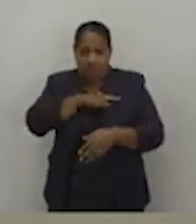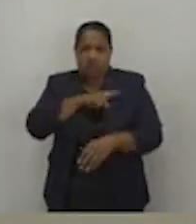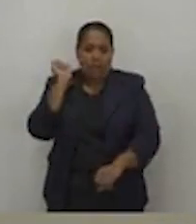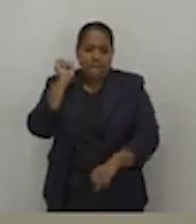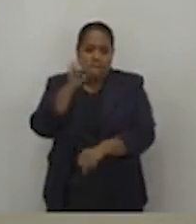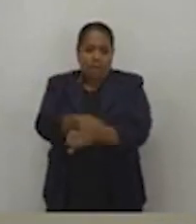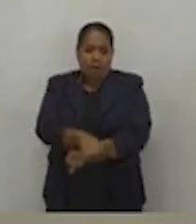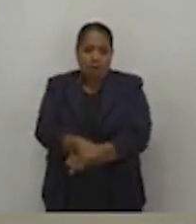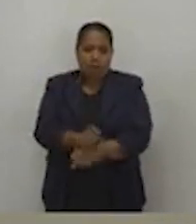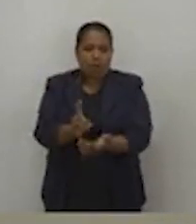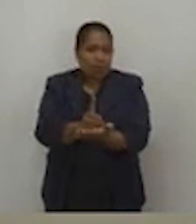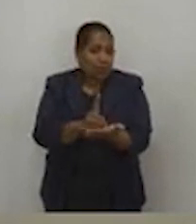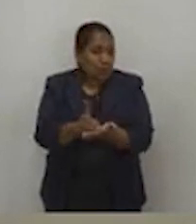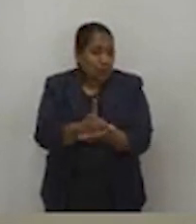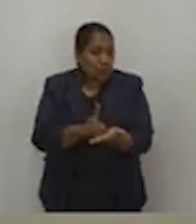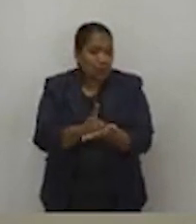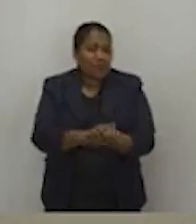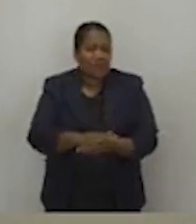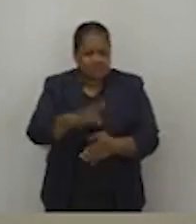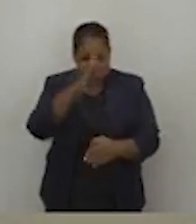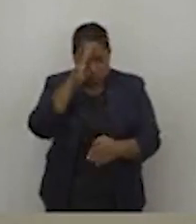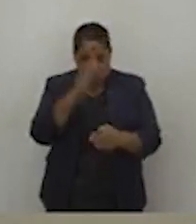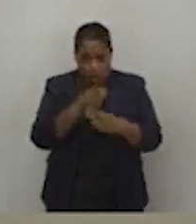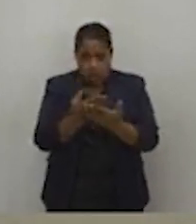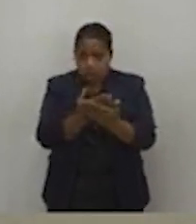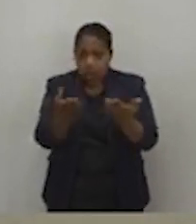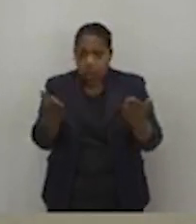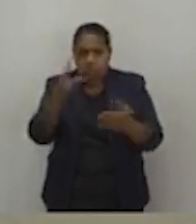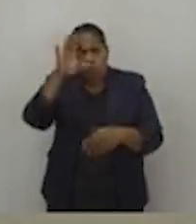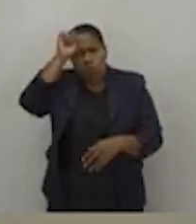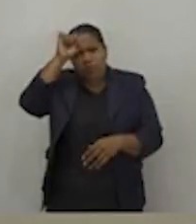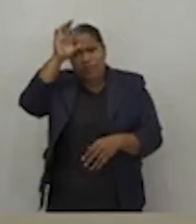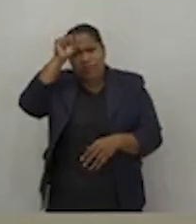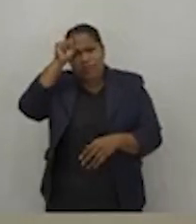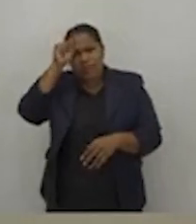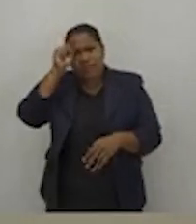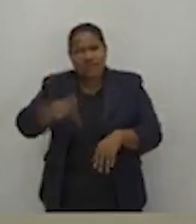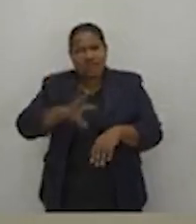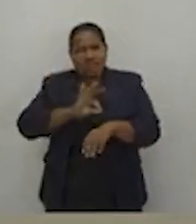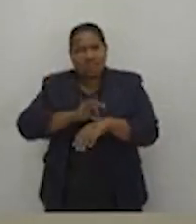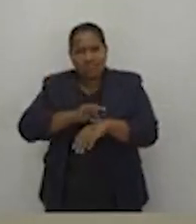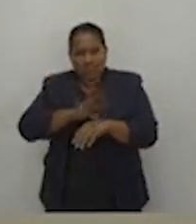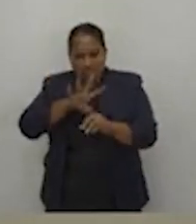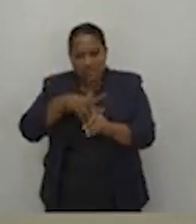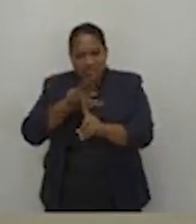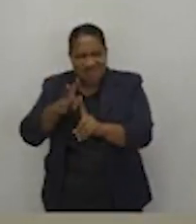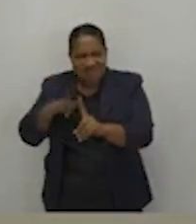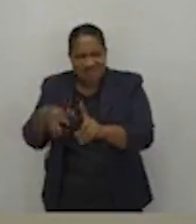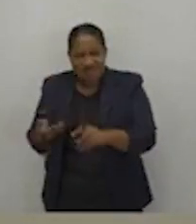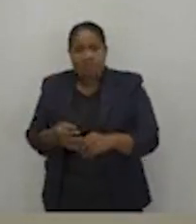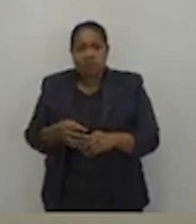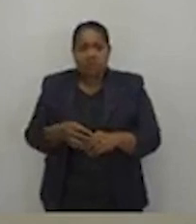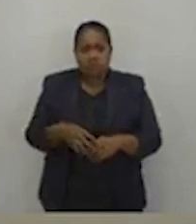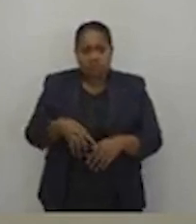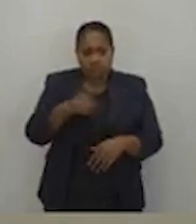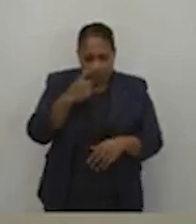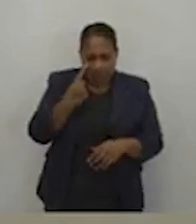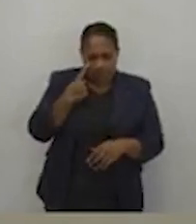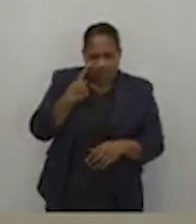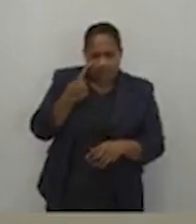disease. I hope you all remember the screening clinics we relied on last year to screen for cases of the